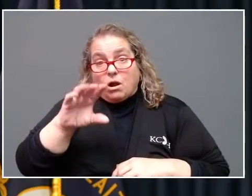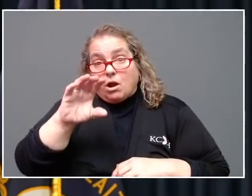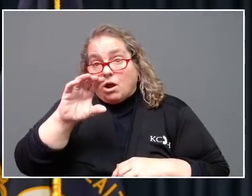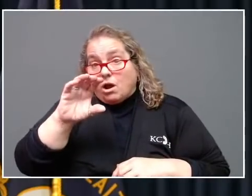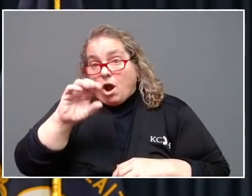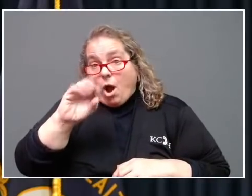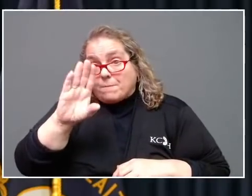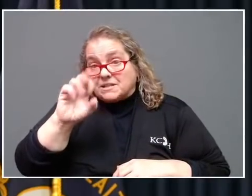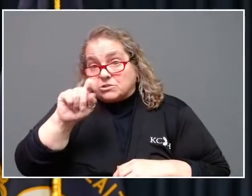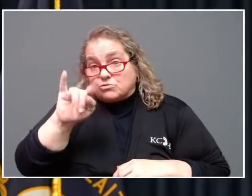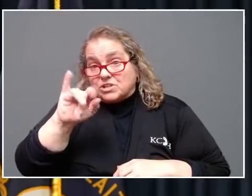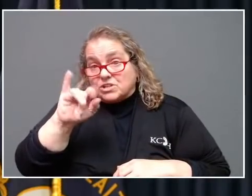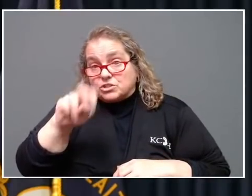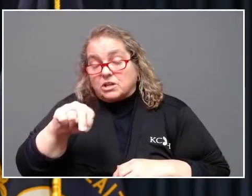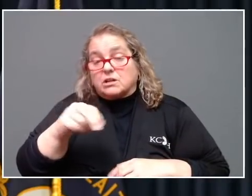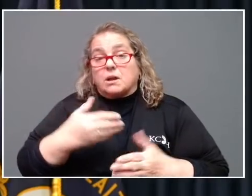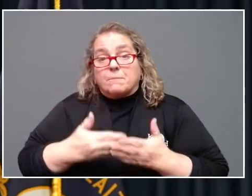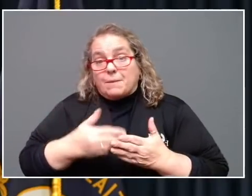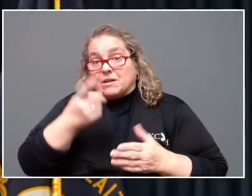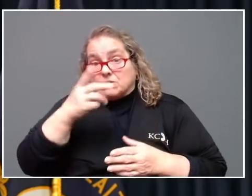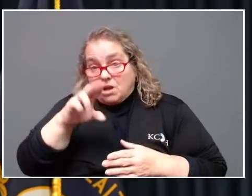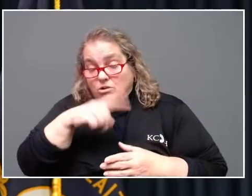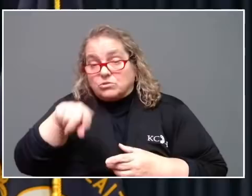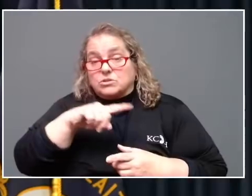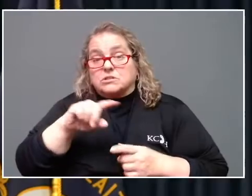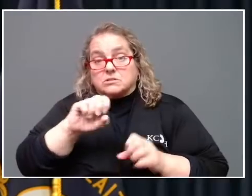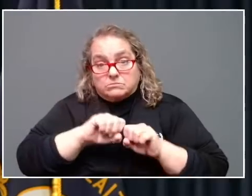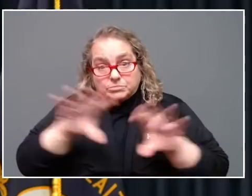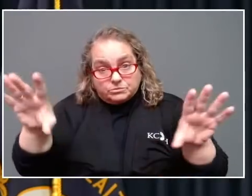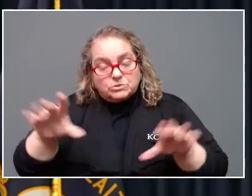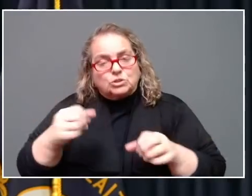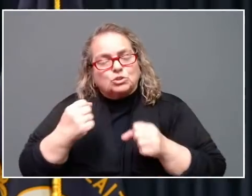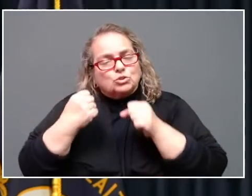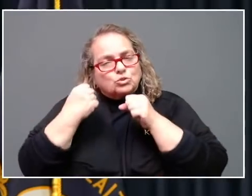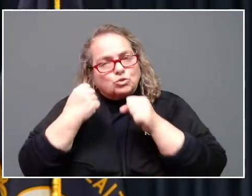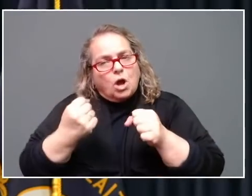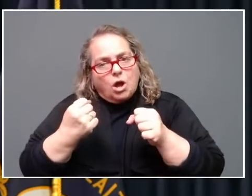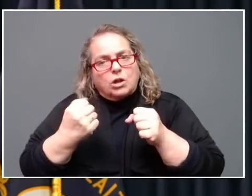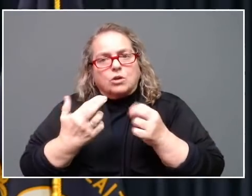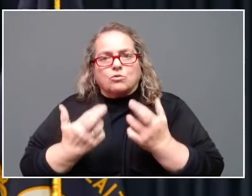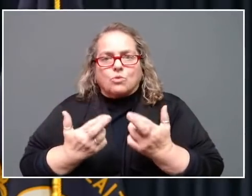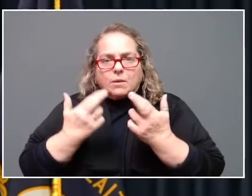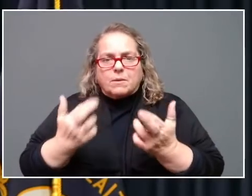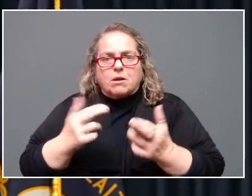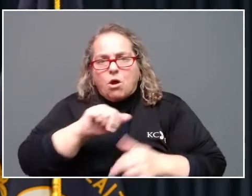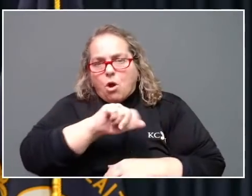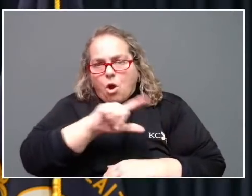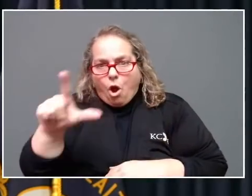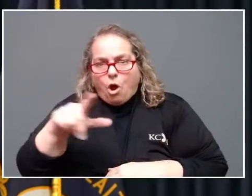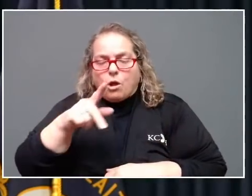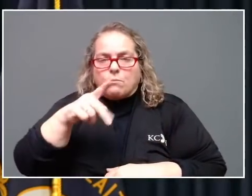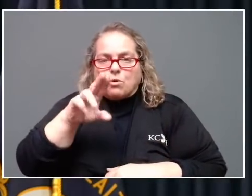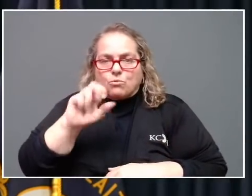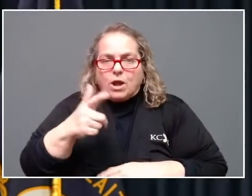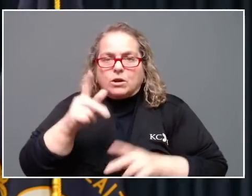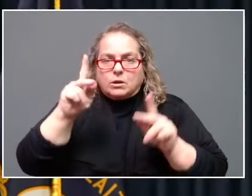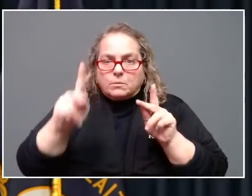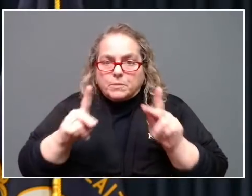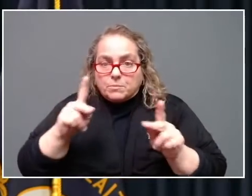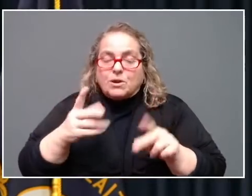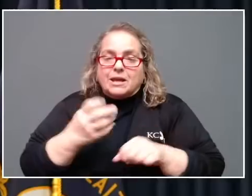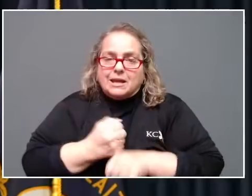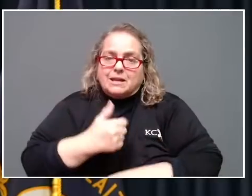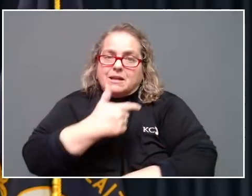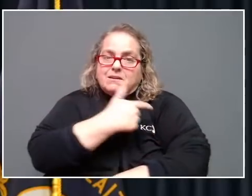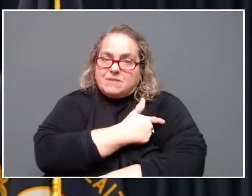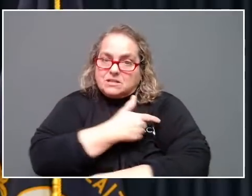but was revised in January. They strongly recommend that all pregnant persons be vaccinated against COVID-19.